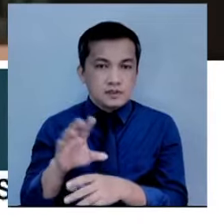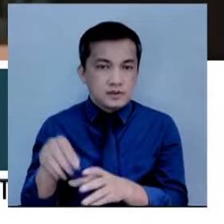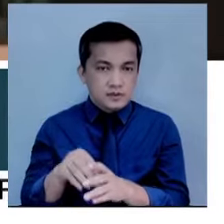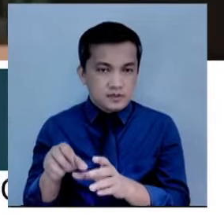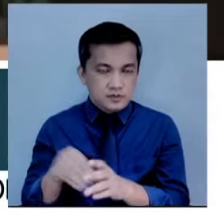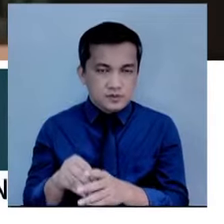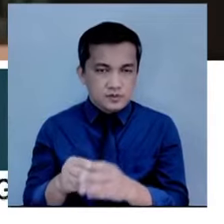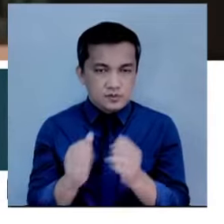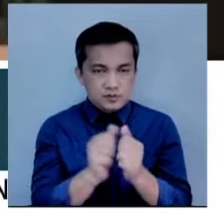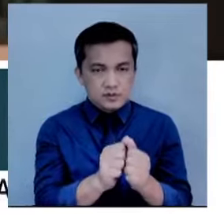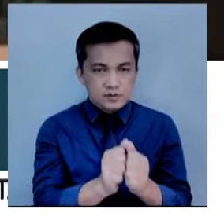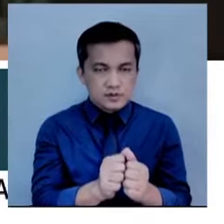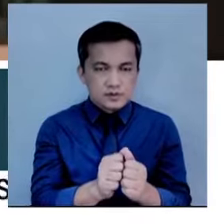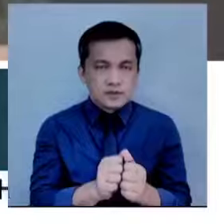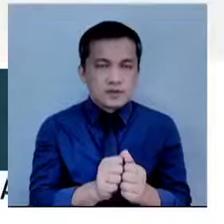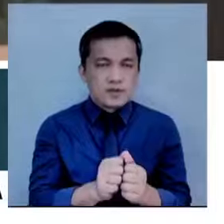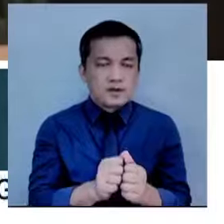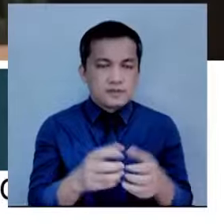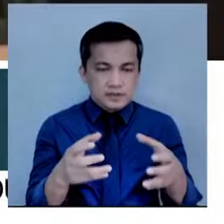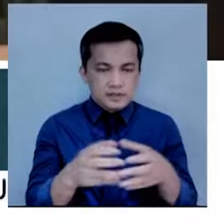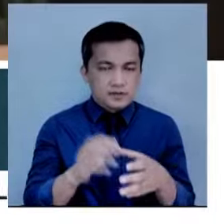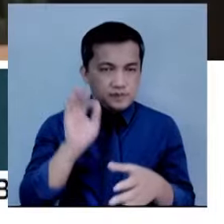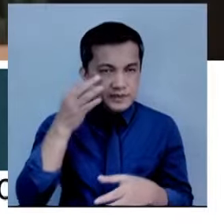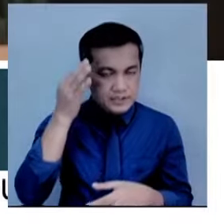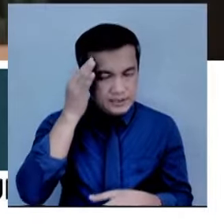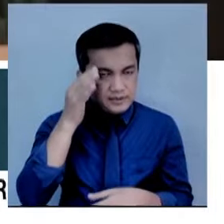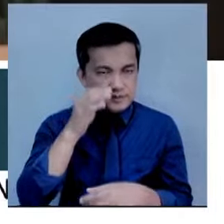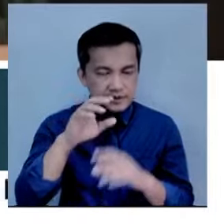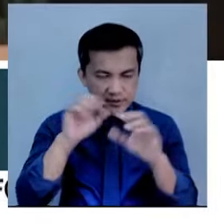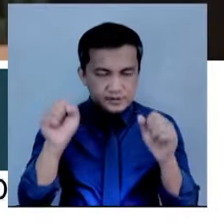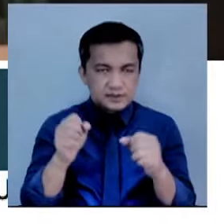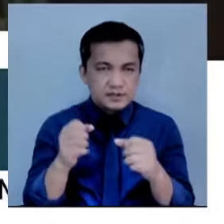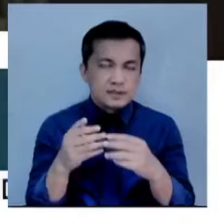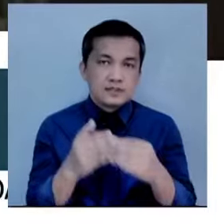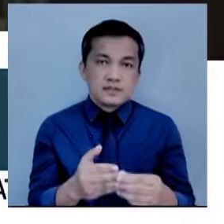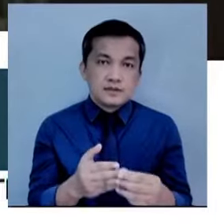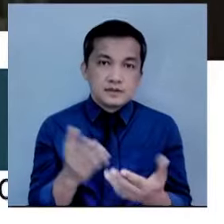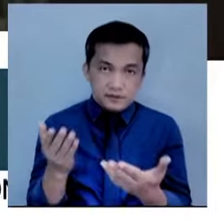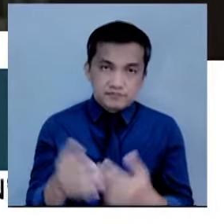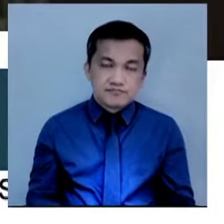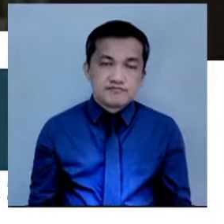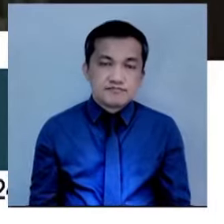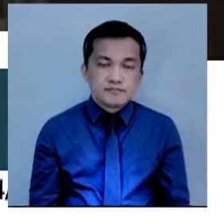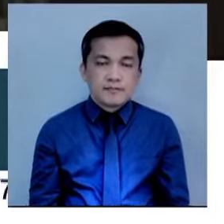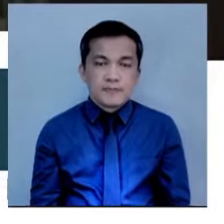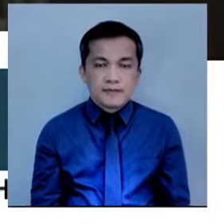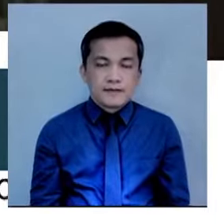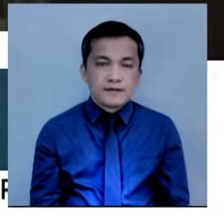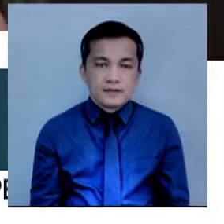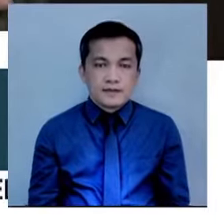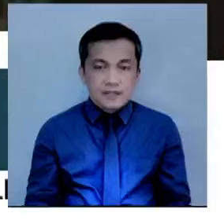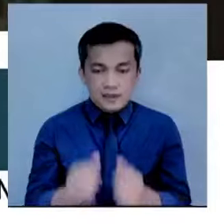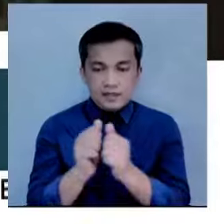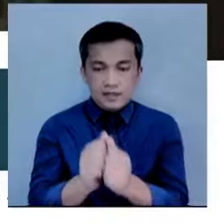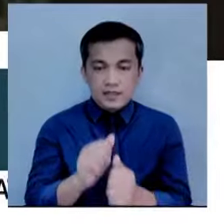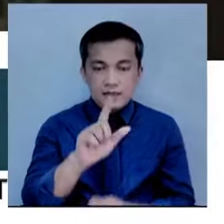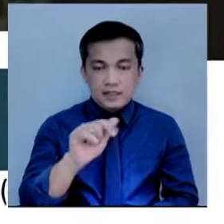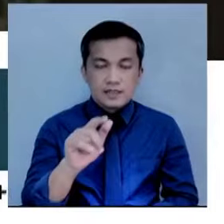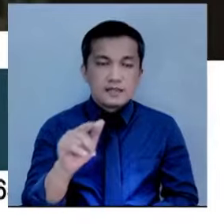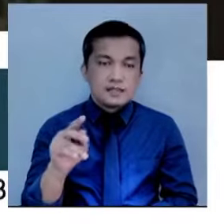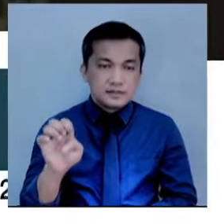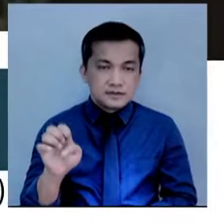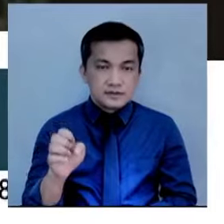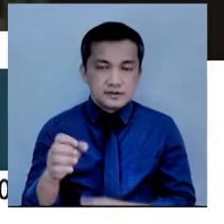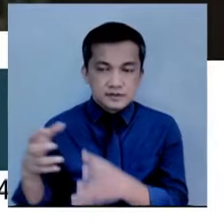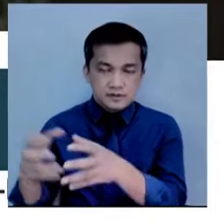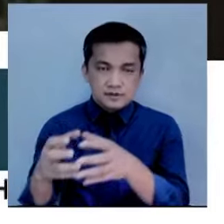alliance with the Partido Federal of the President. Leadership yan eh. That's yung leadership ng alliance from each party, makakaroon